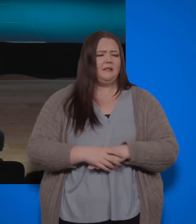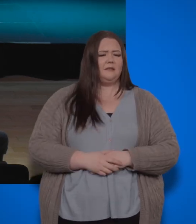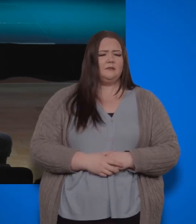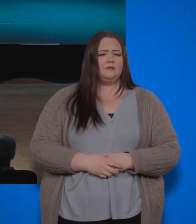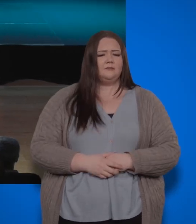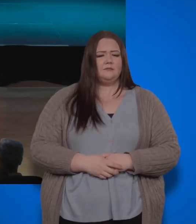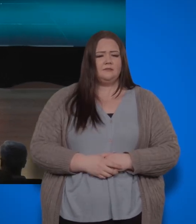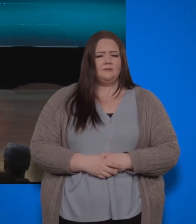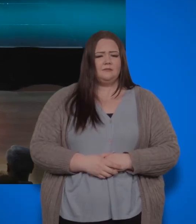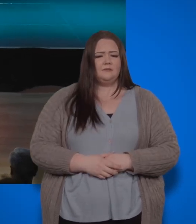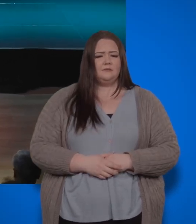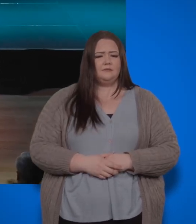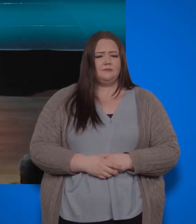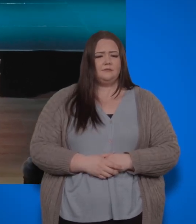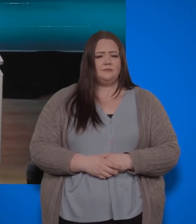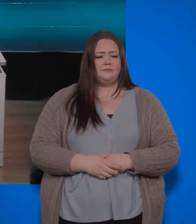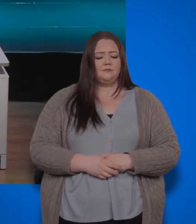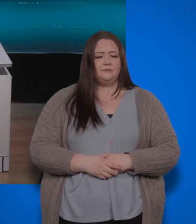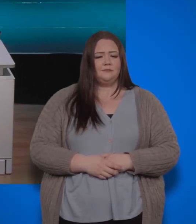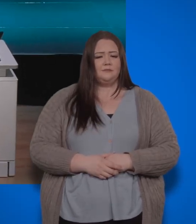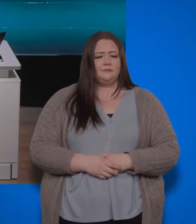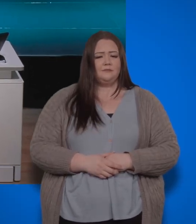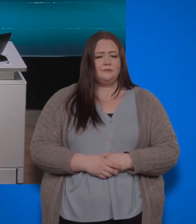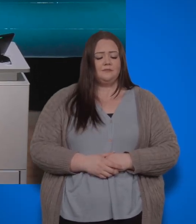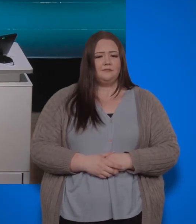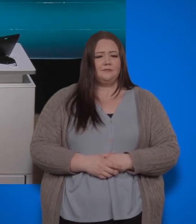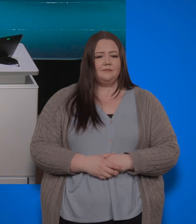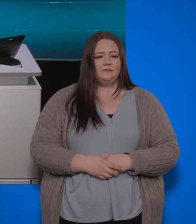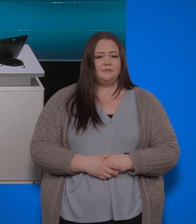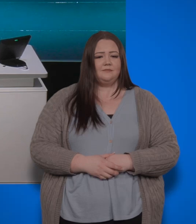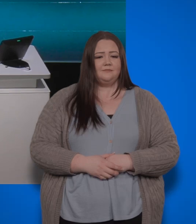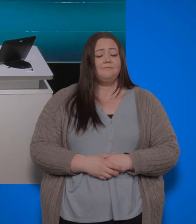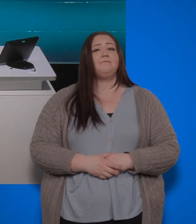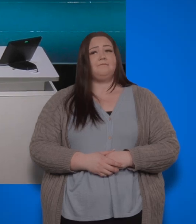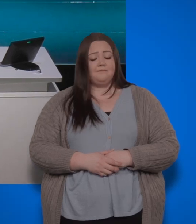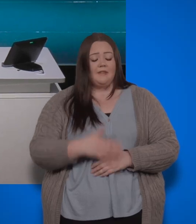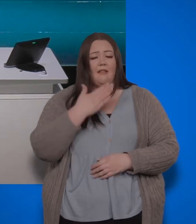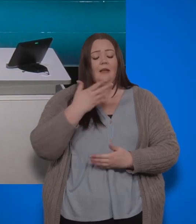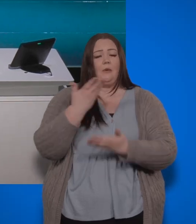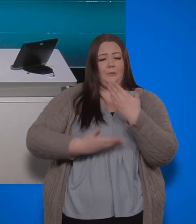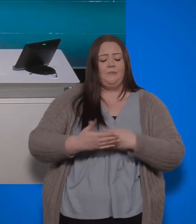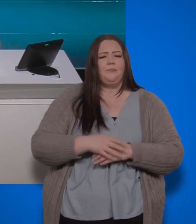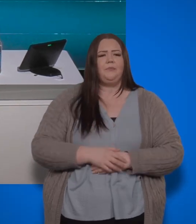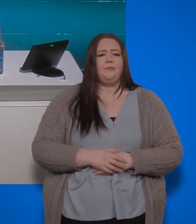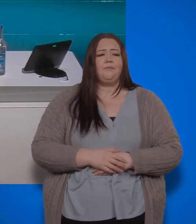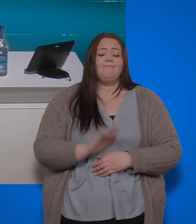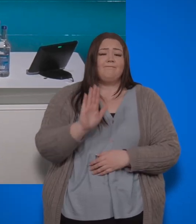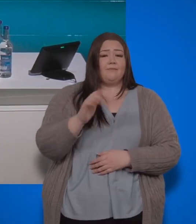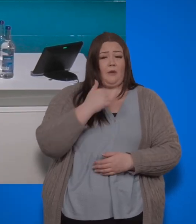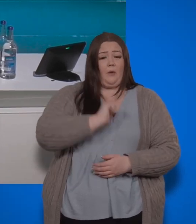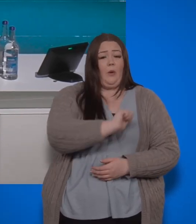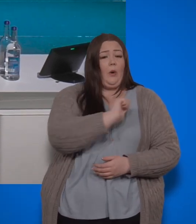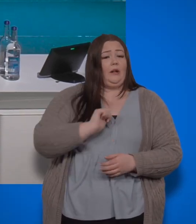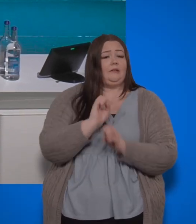faiths. Thanks. Well, the truth is that this is such